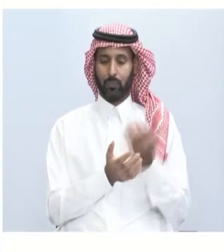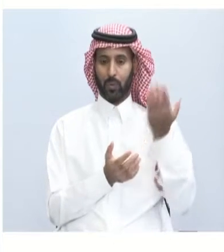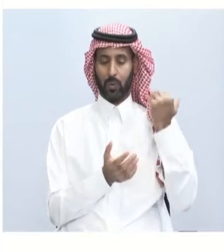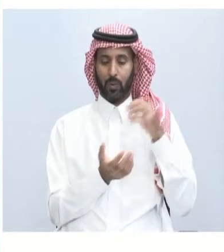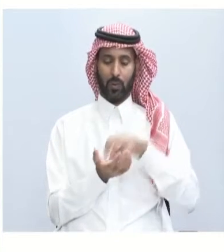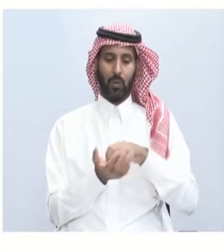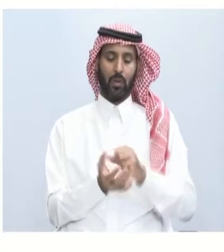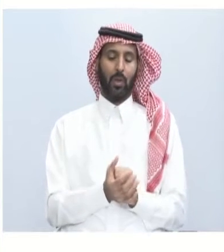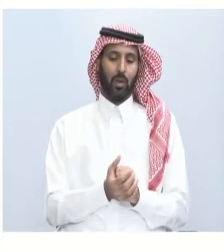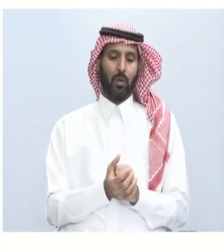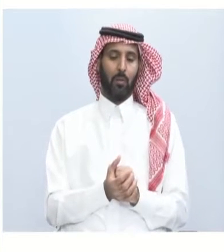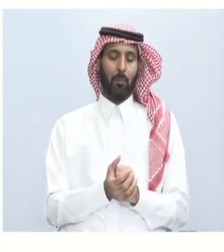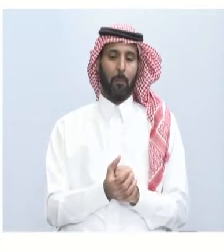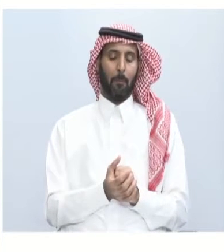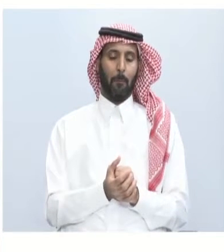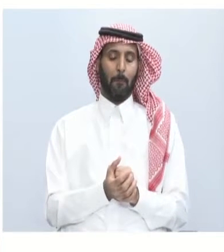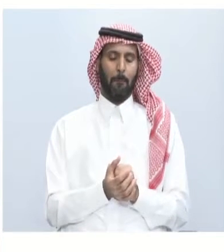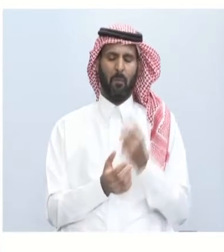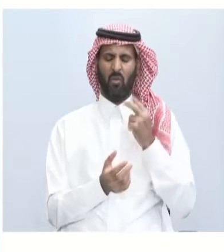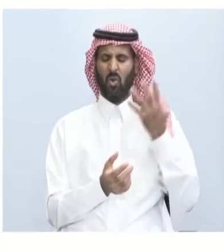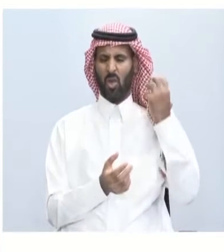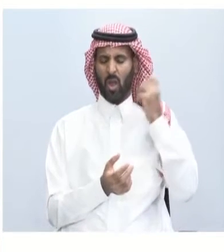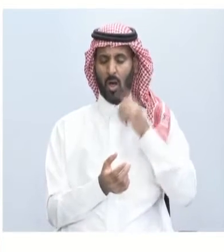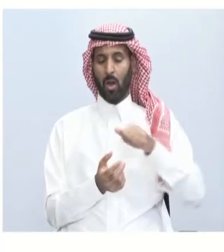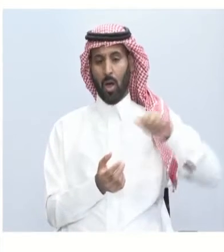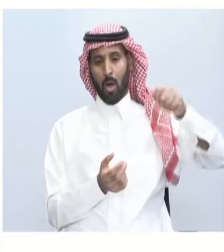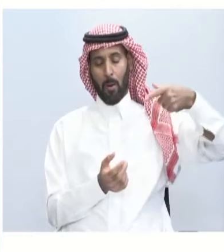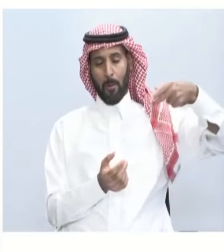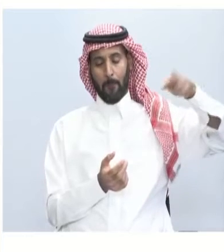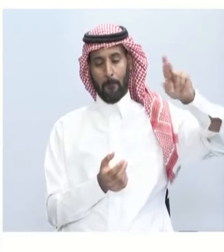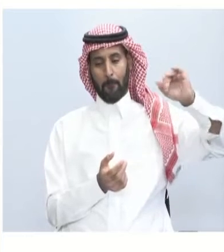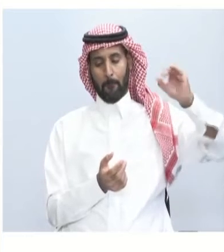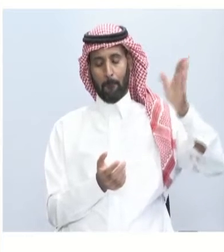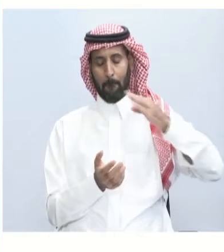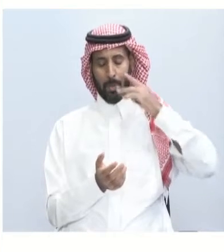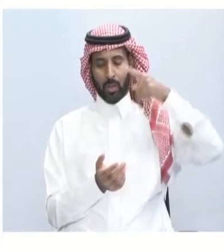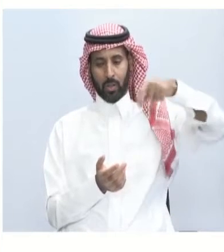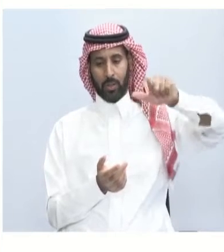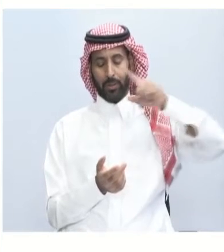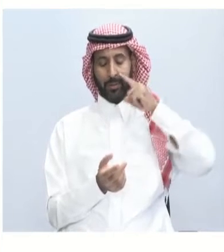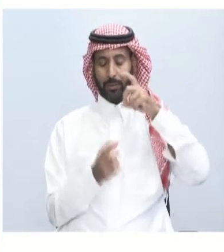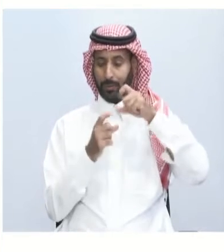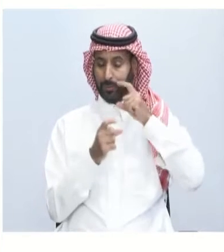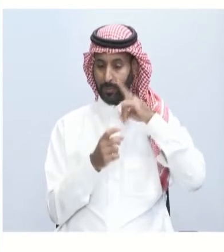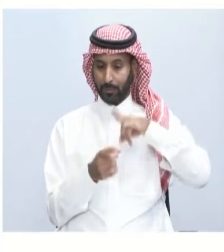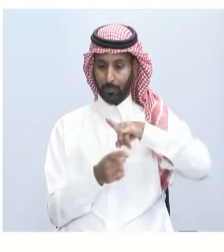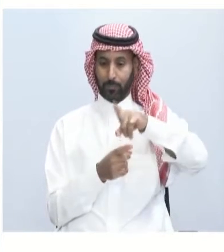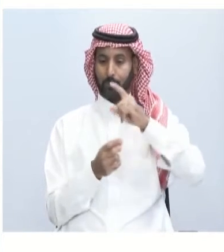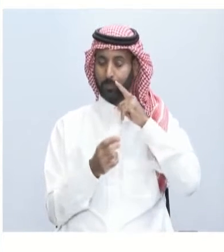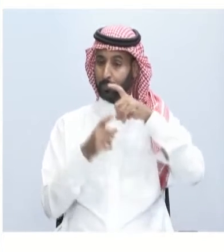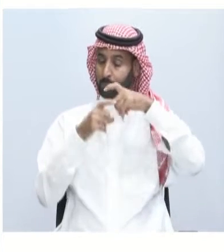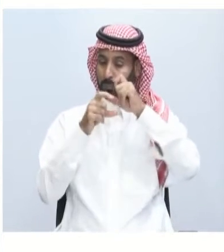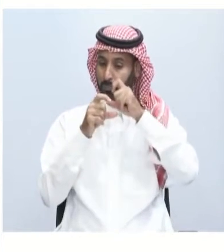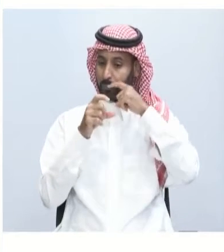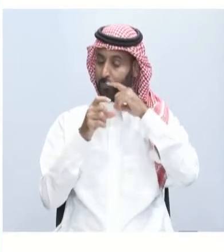in the meantime. So for example, we have a very old airplane and also a camera, a very old one, and also